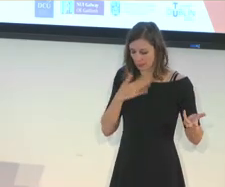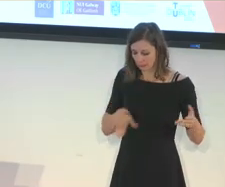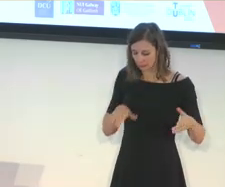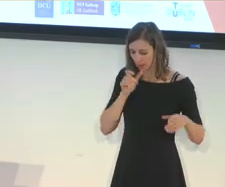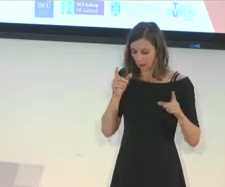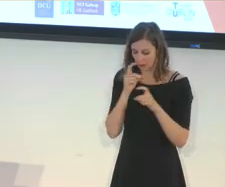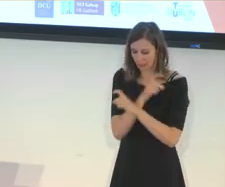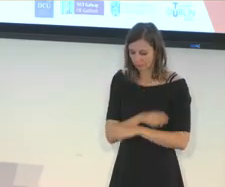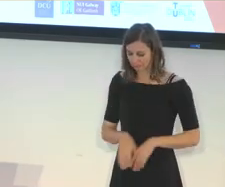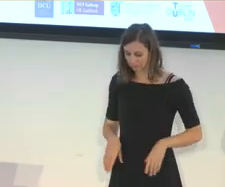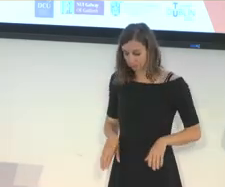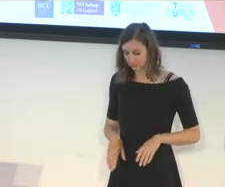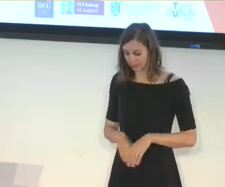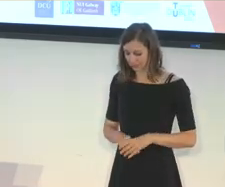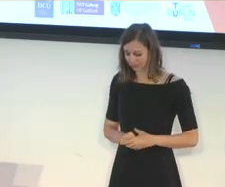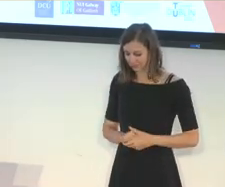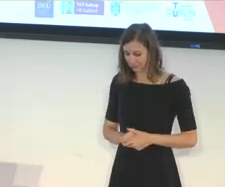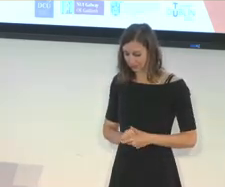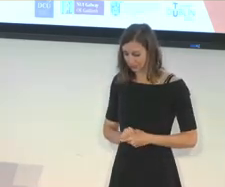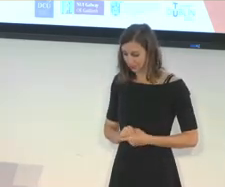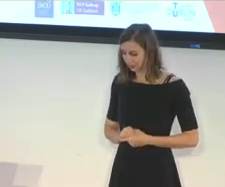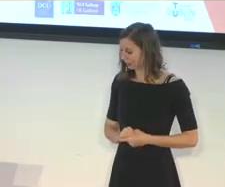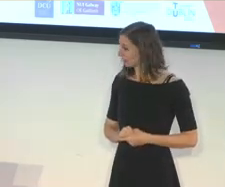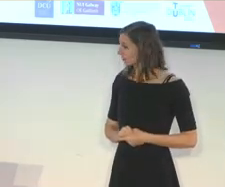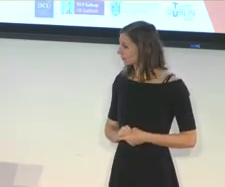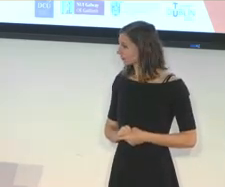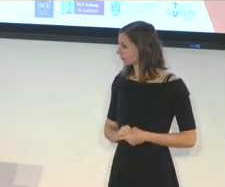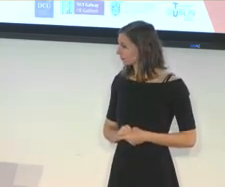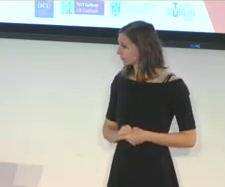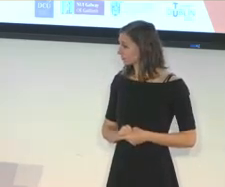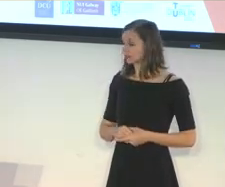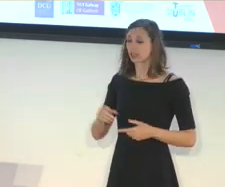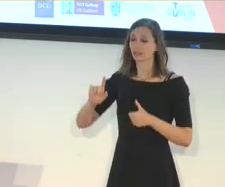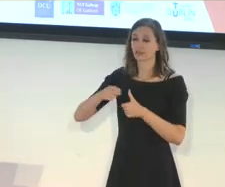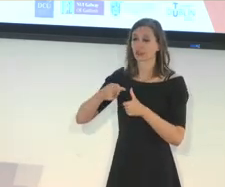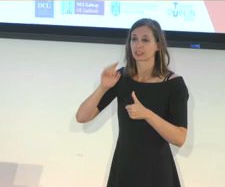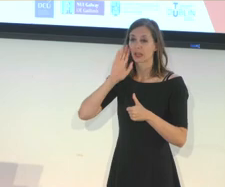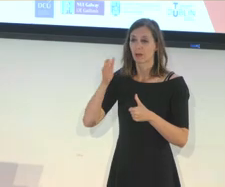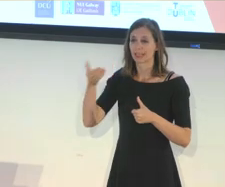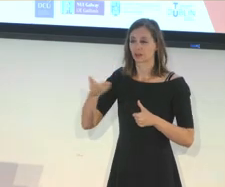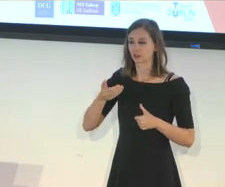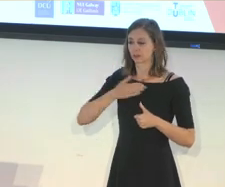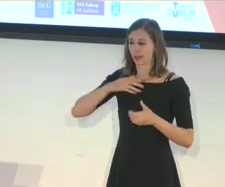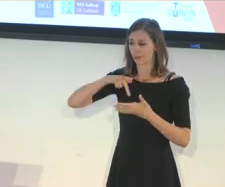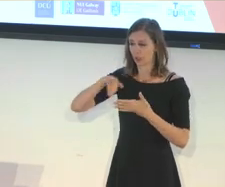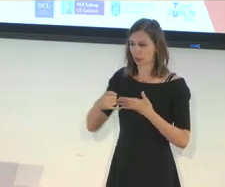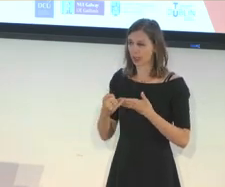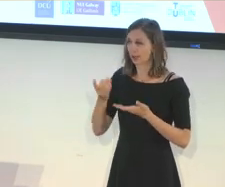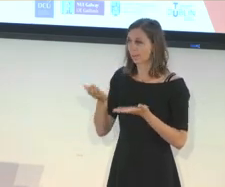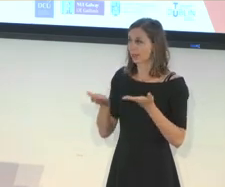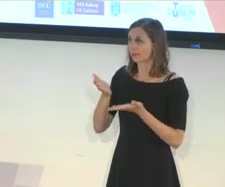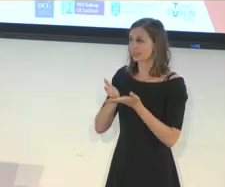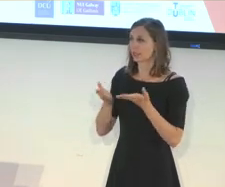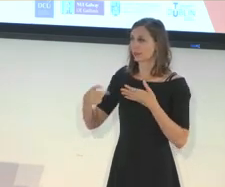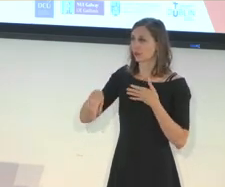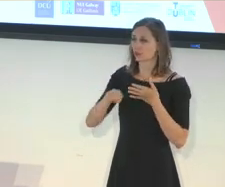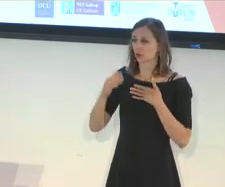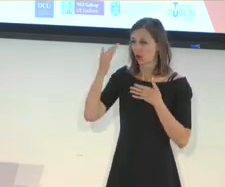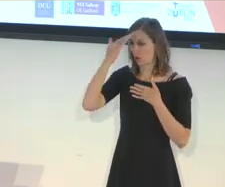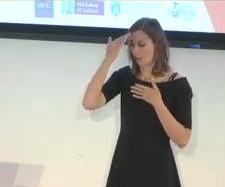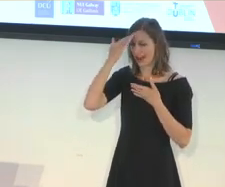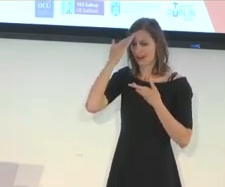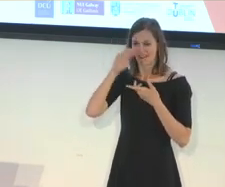So I'm going to talk a bit about, I'm essentially going to introduce my project to you. Some of you might be aware of these details